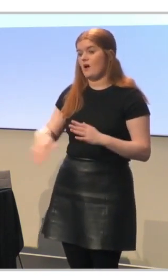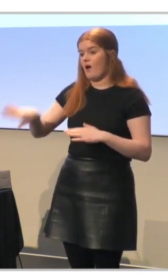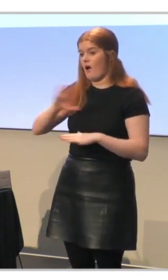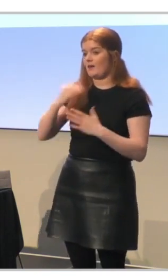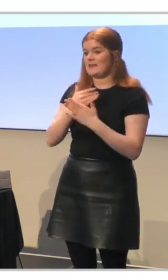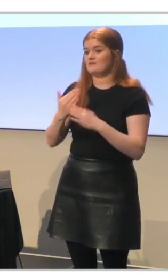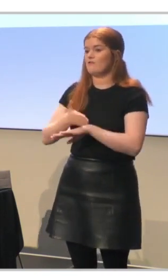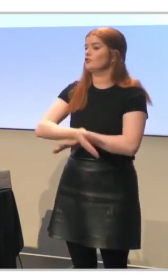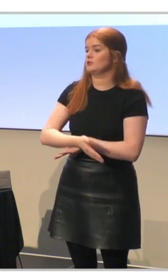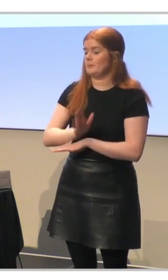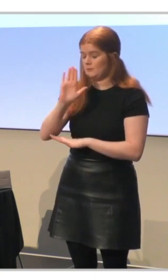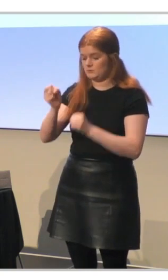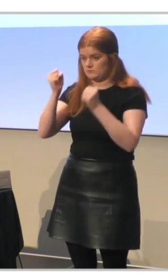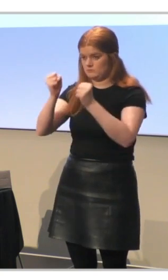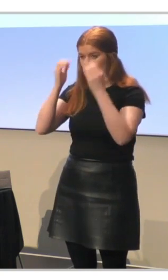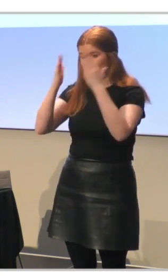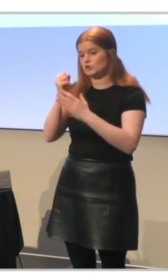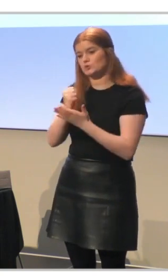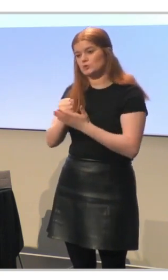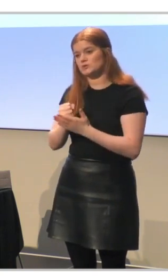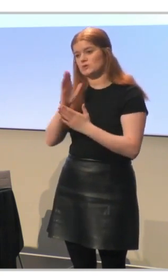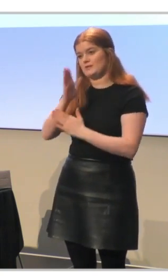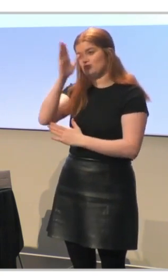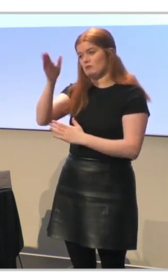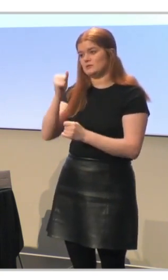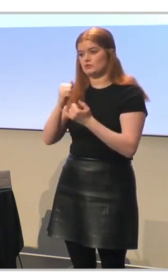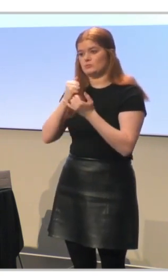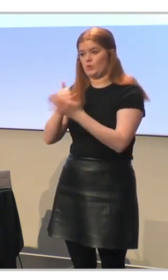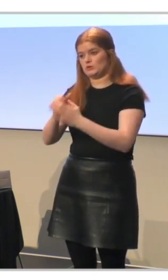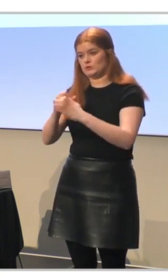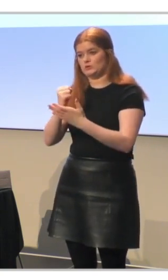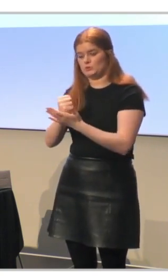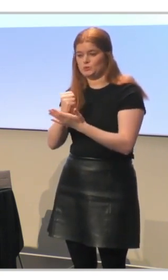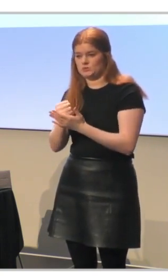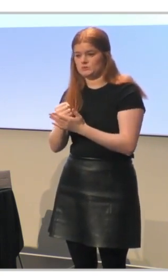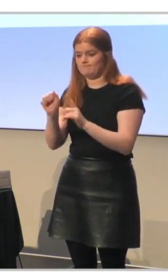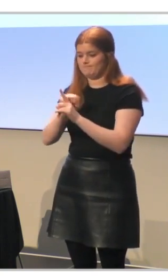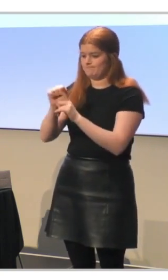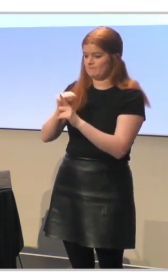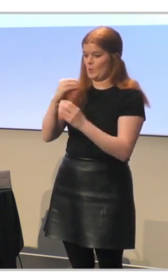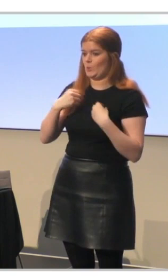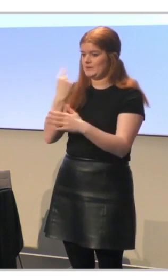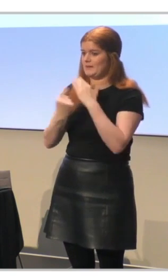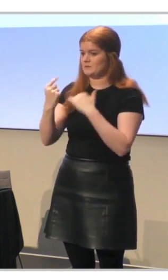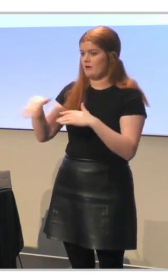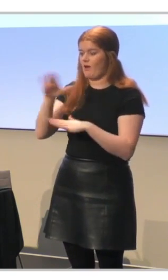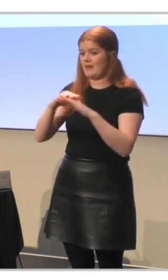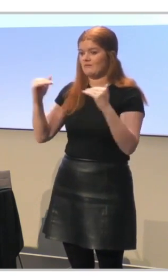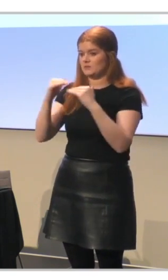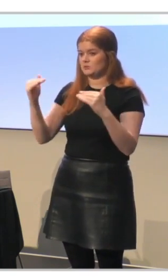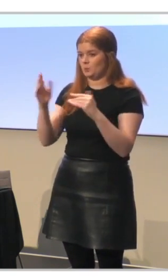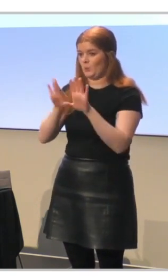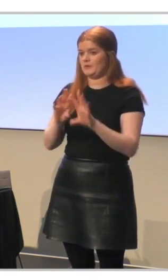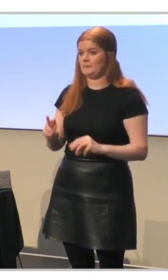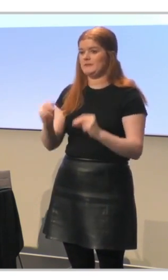efforts must be student-focused and directed towards supporting the student to develop independence at all levels in their actions with their